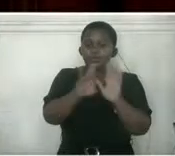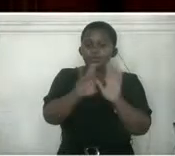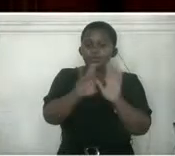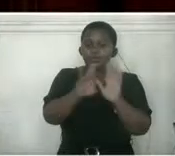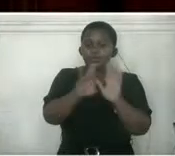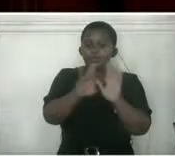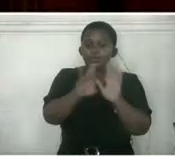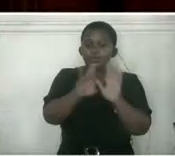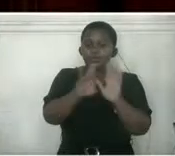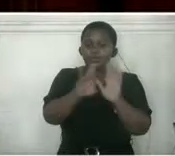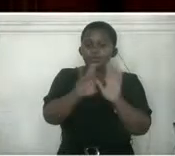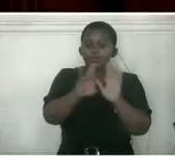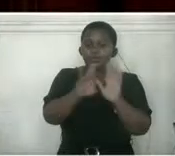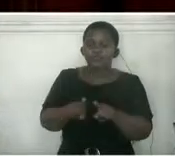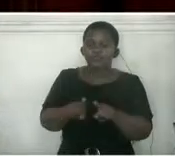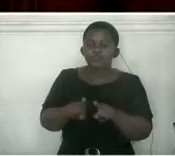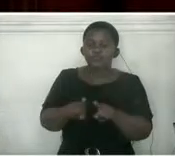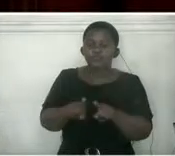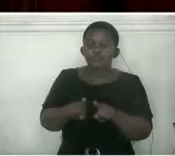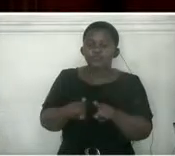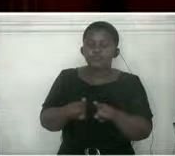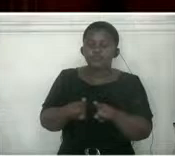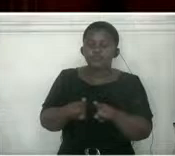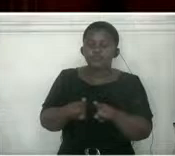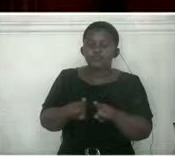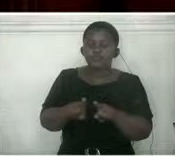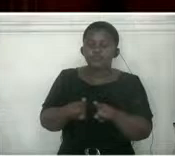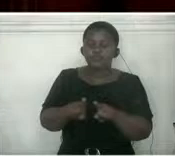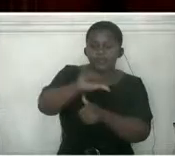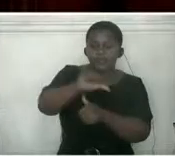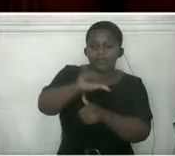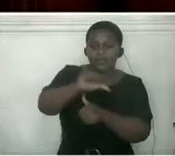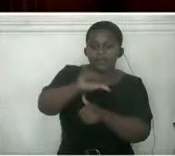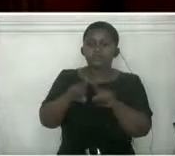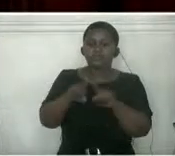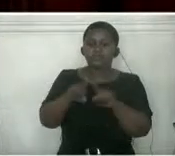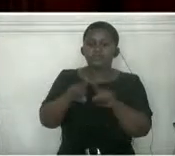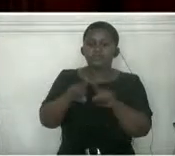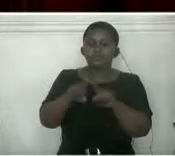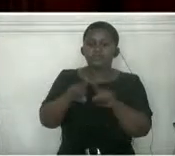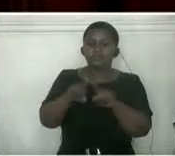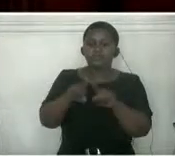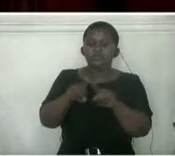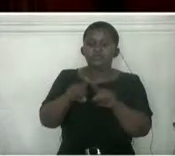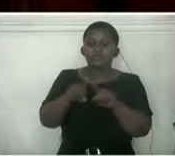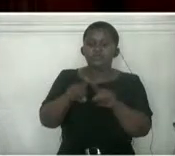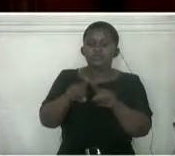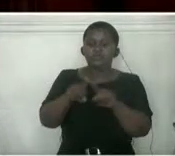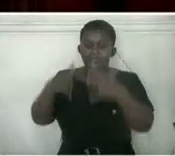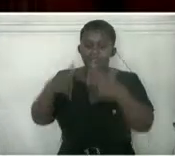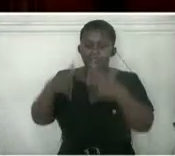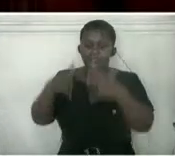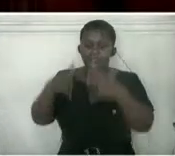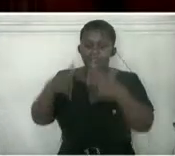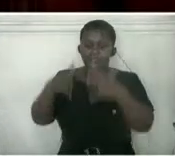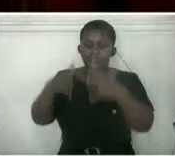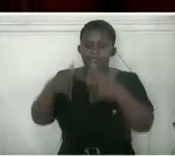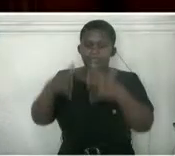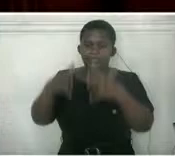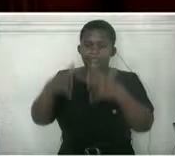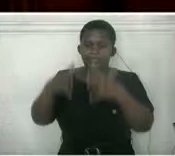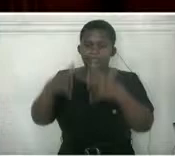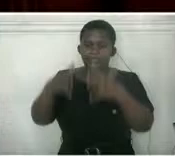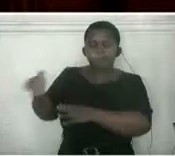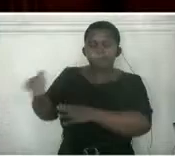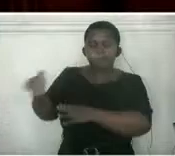business, labor, and religious leaders, distinguished guests, compatriots, ladies